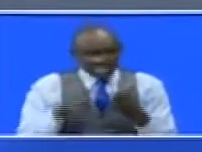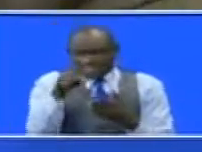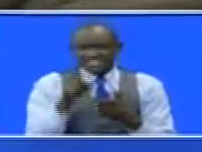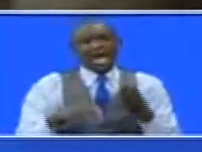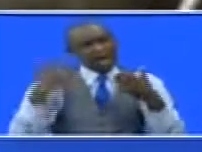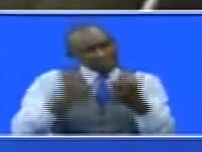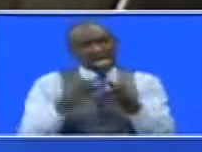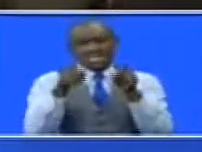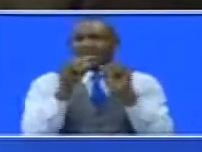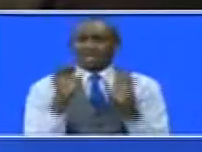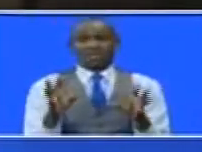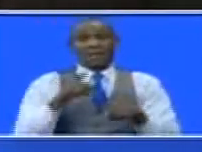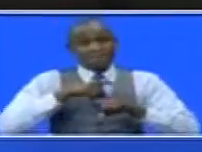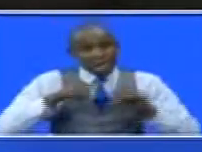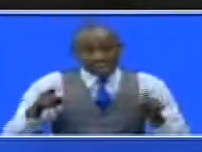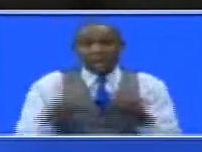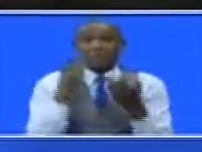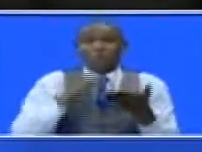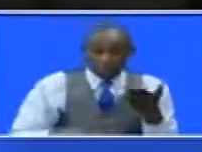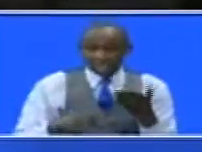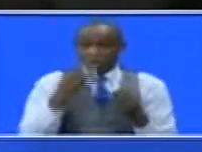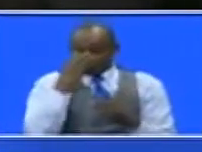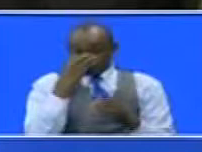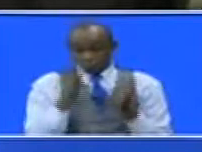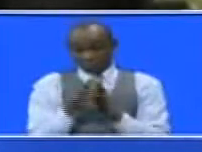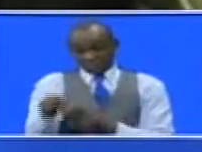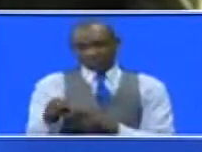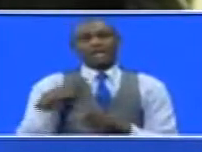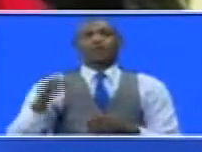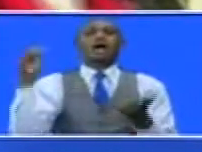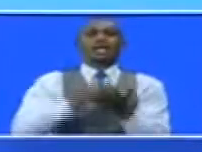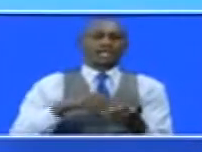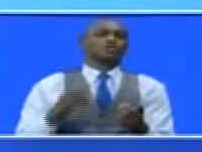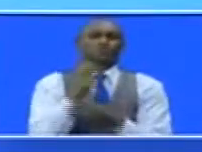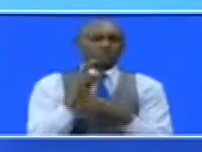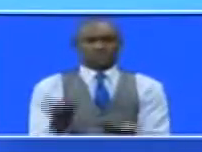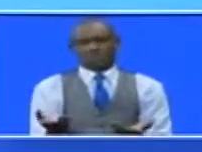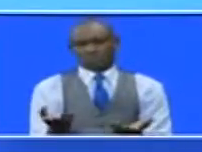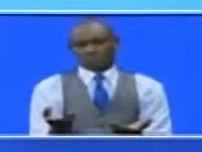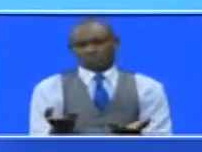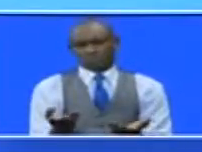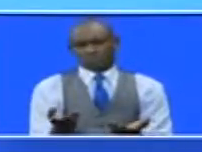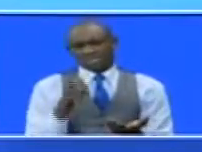not be applicable retrospectively in the Ruto Sang case that was already going on. It's a global